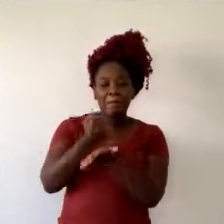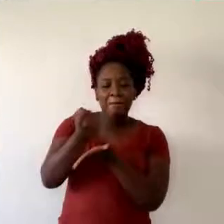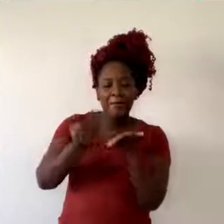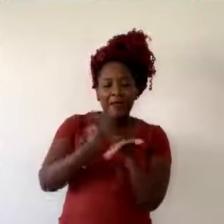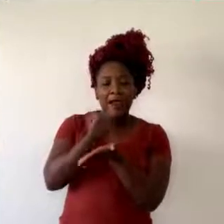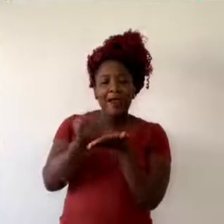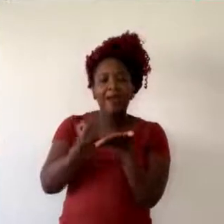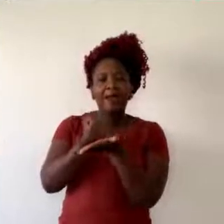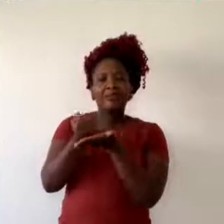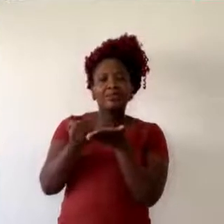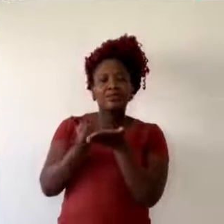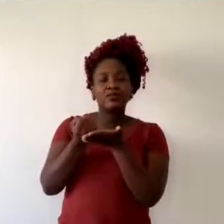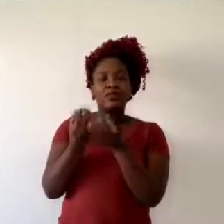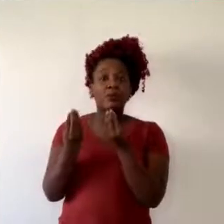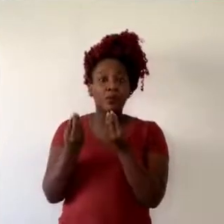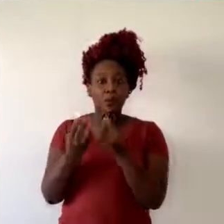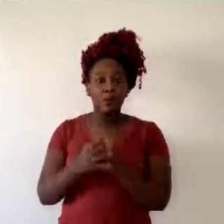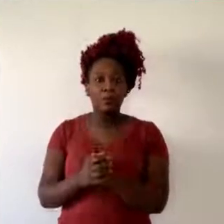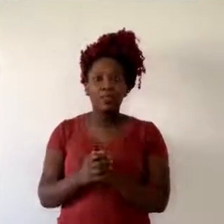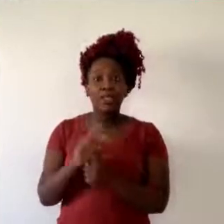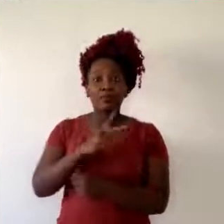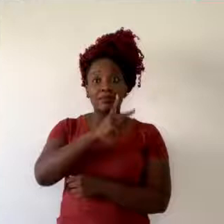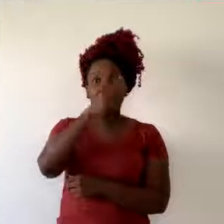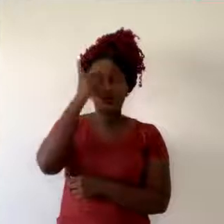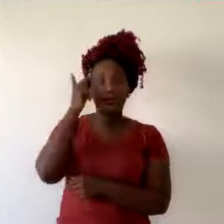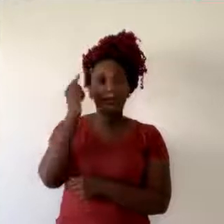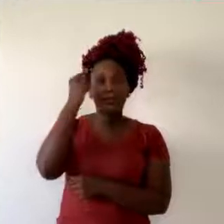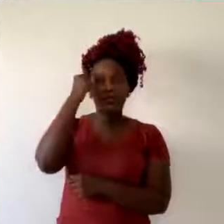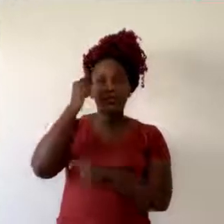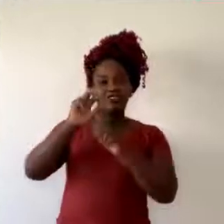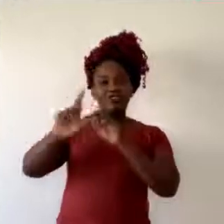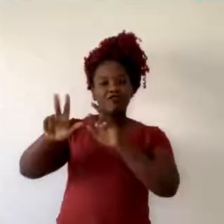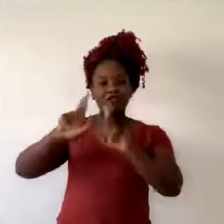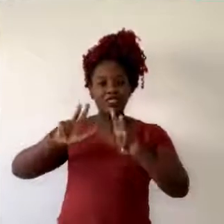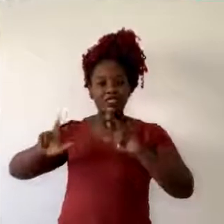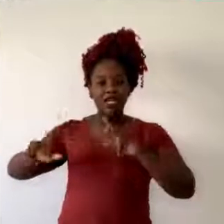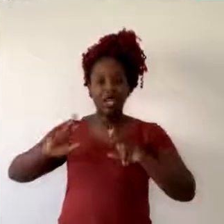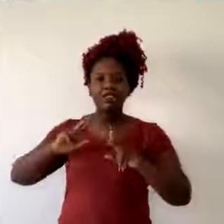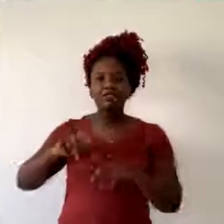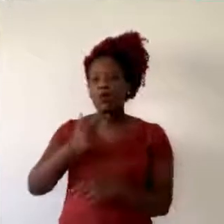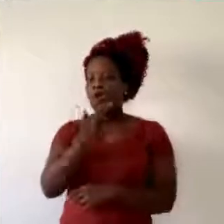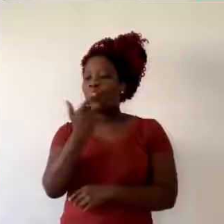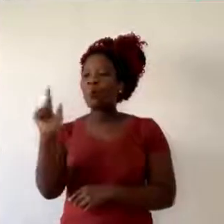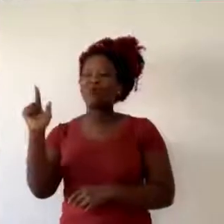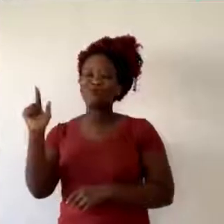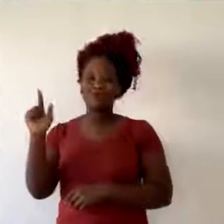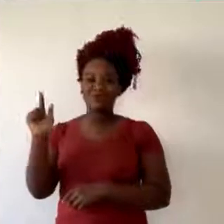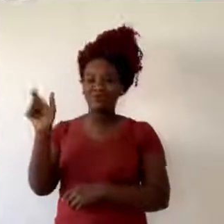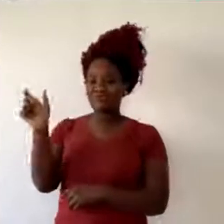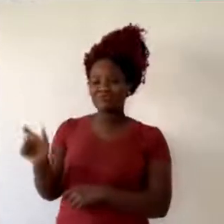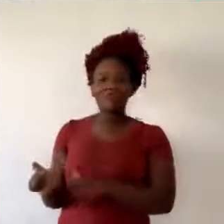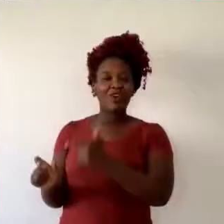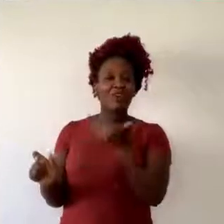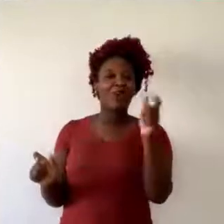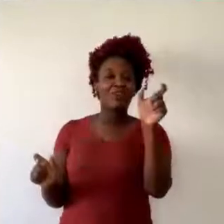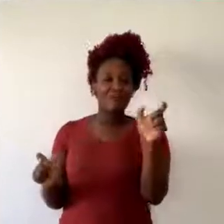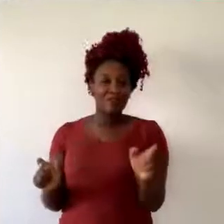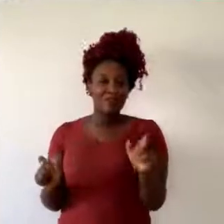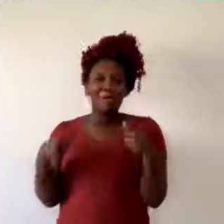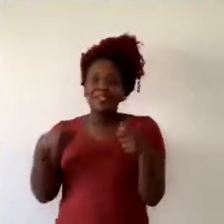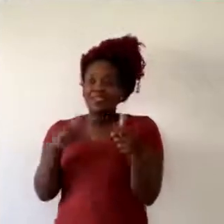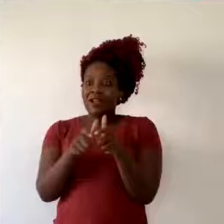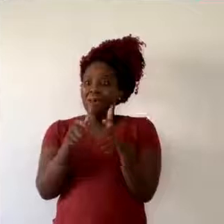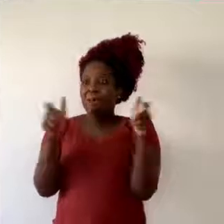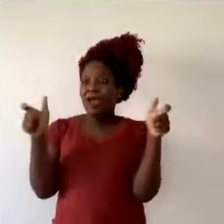very superficial. And what do I mean by that? People understand diversity as the other. Well, let